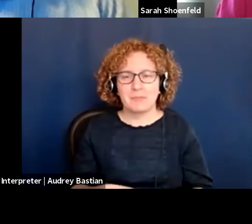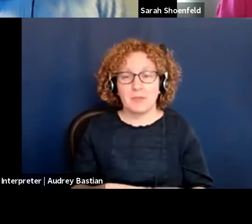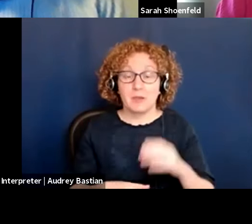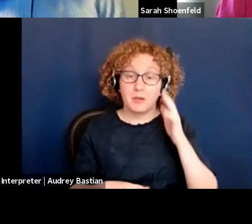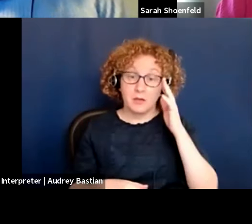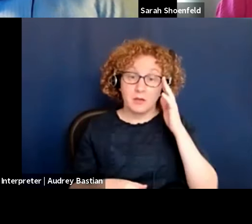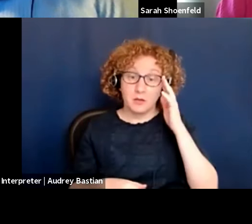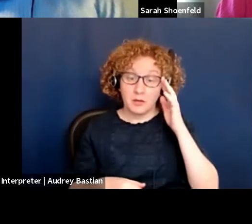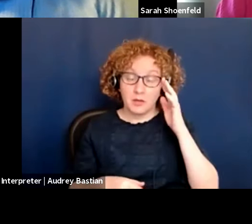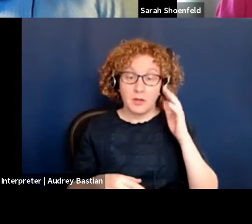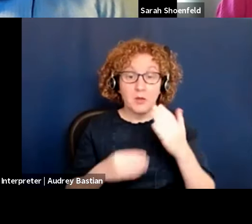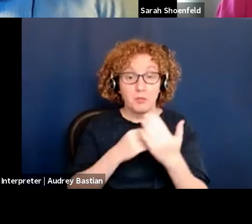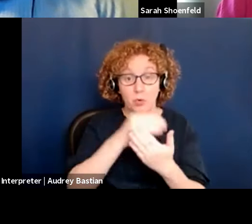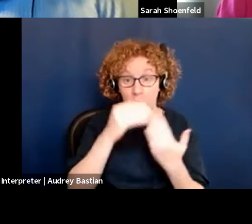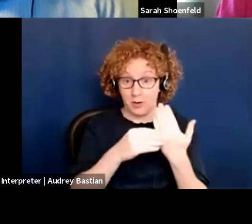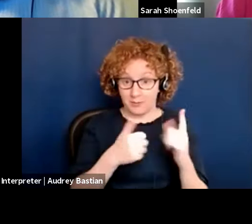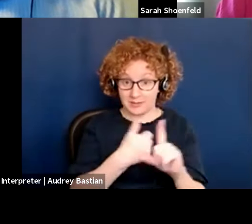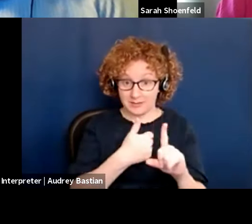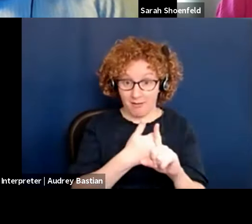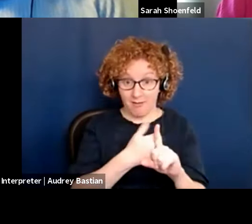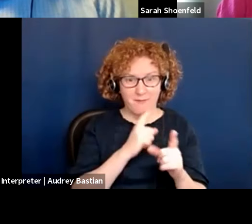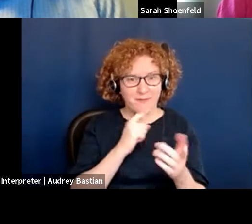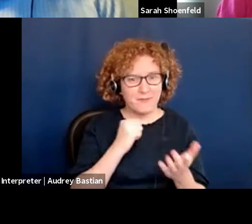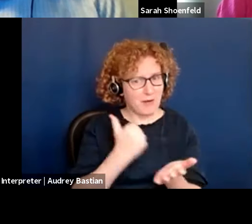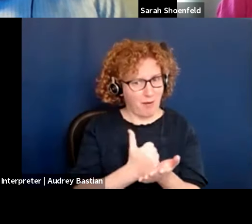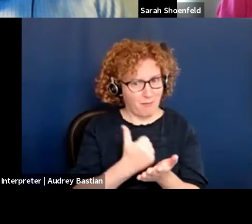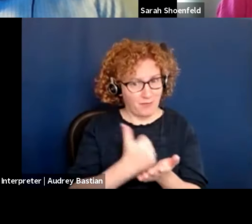program itself is so helpful.